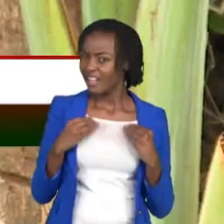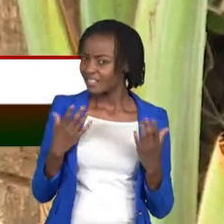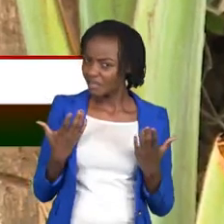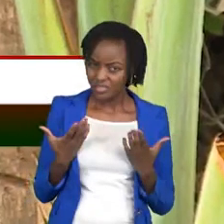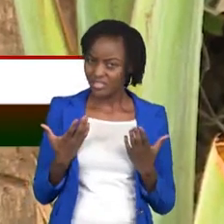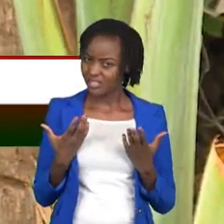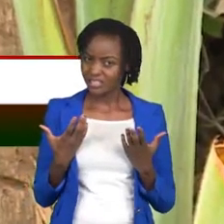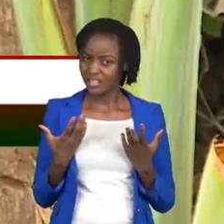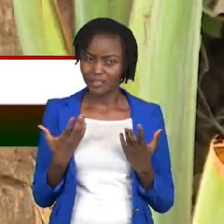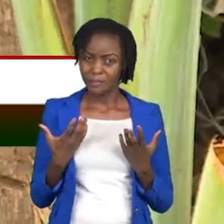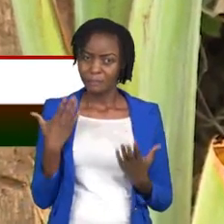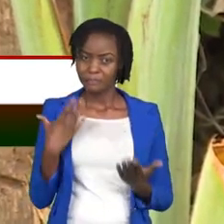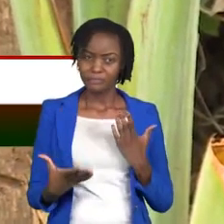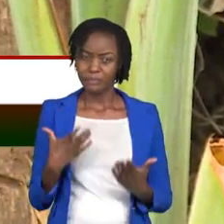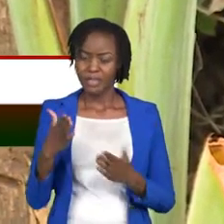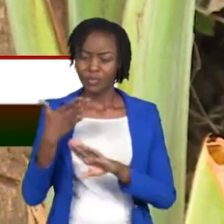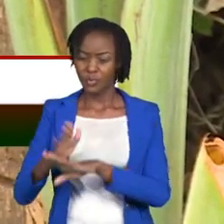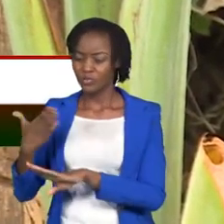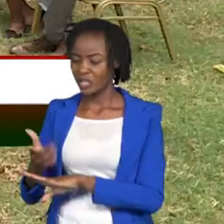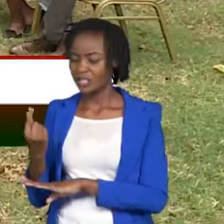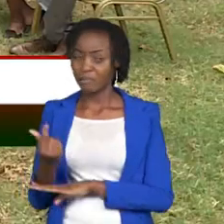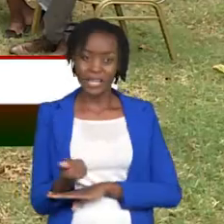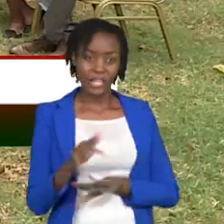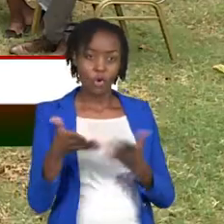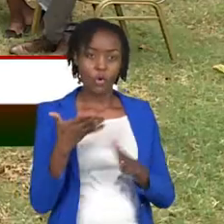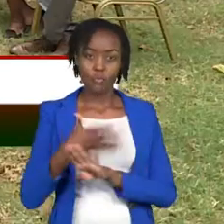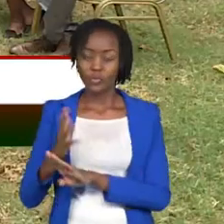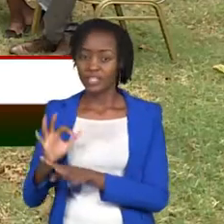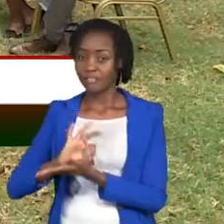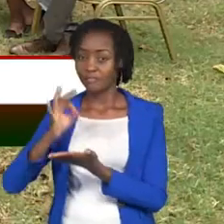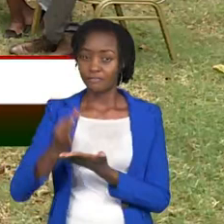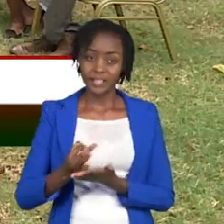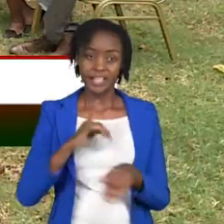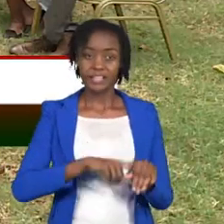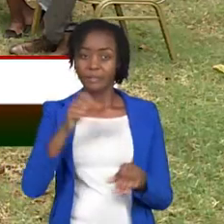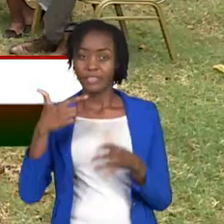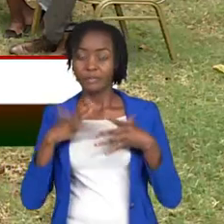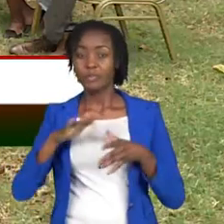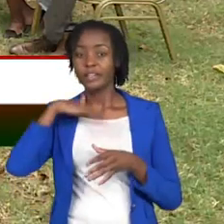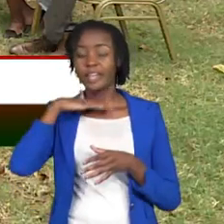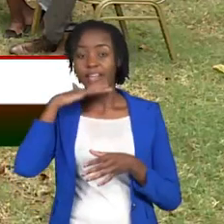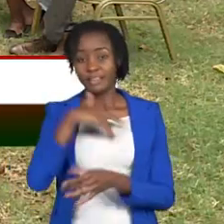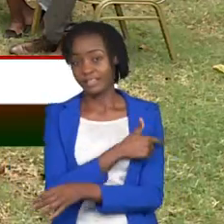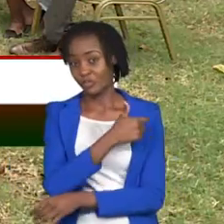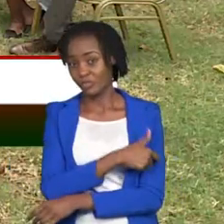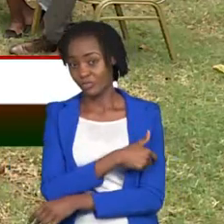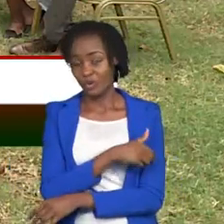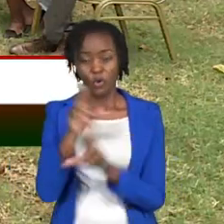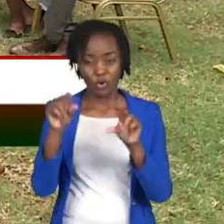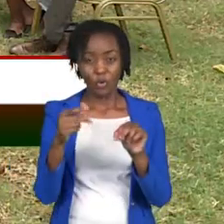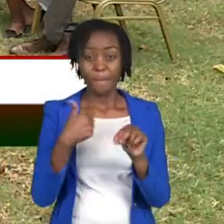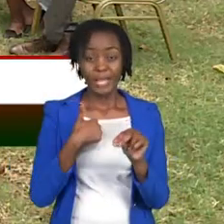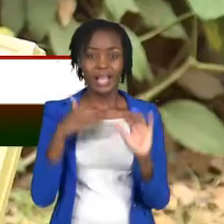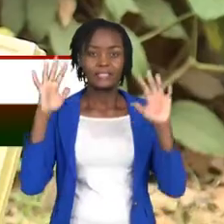people squandering money and embezzling funds when others are dying in hospitals. So I celebrate